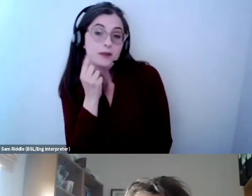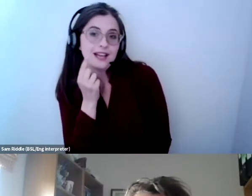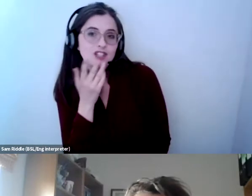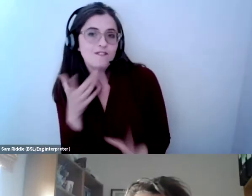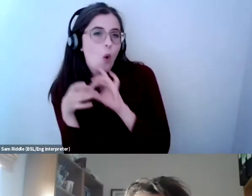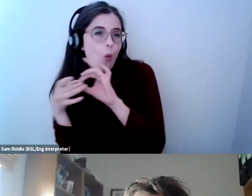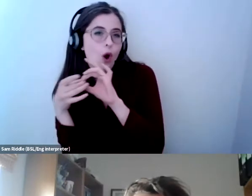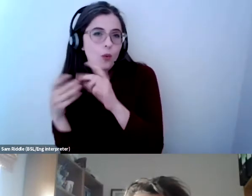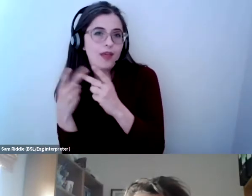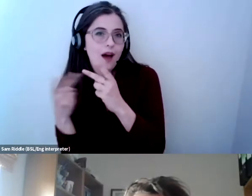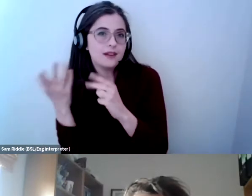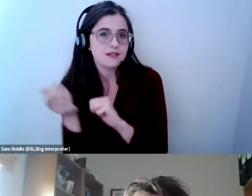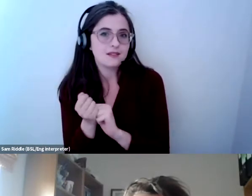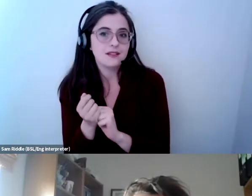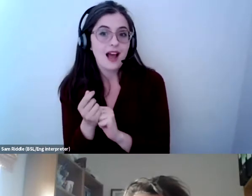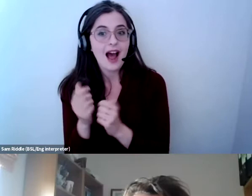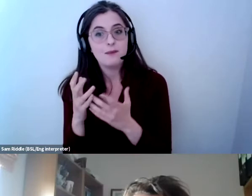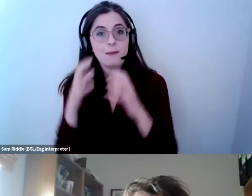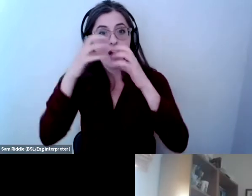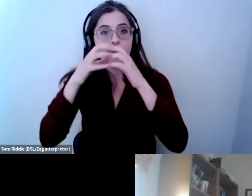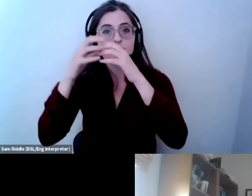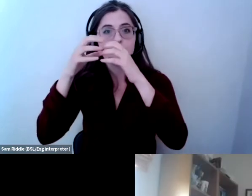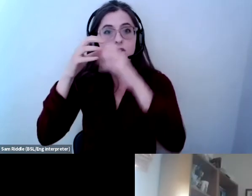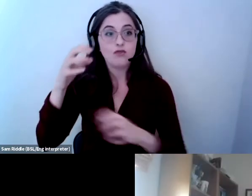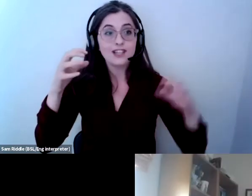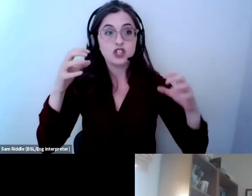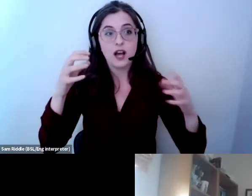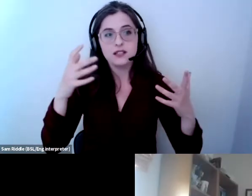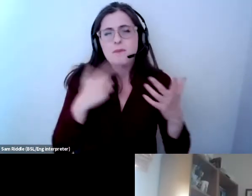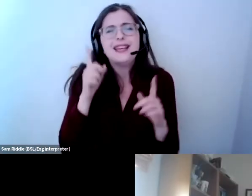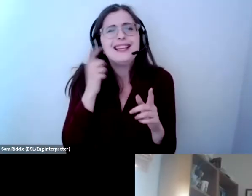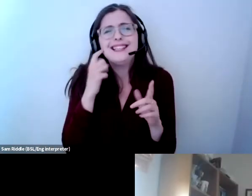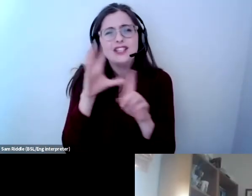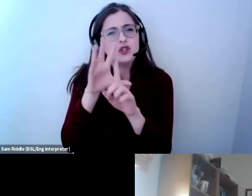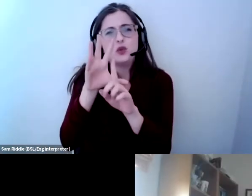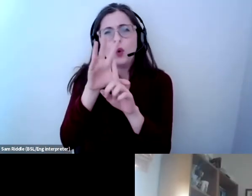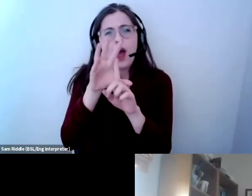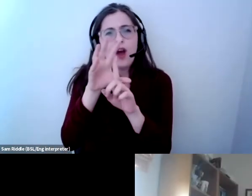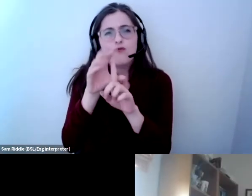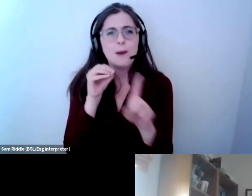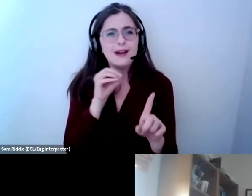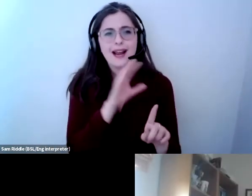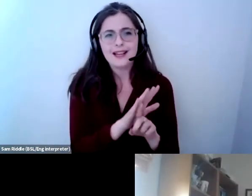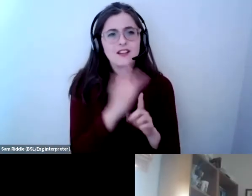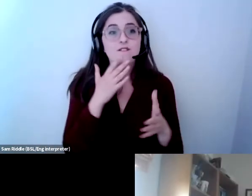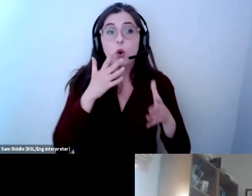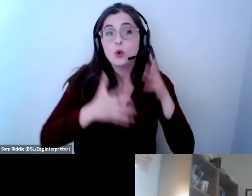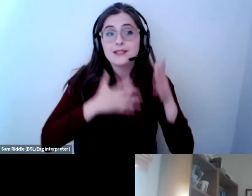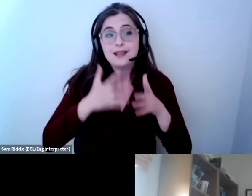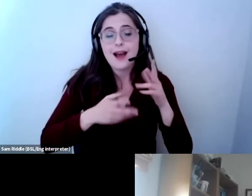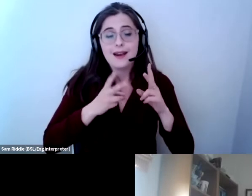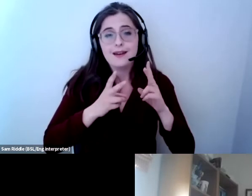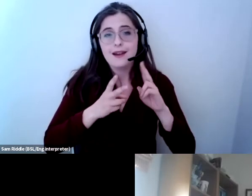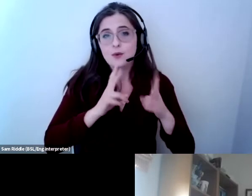for working with others and potentially franchising it. It would be very easy to replicate what we're doing for the sign language interpreting